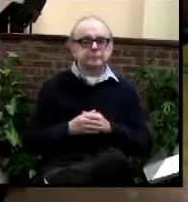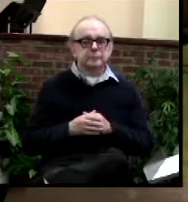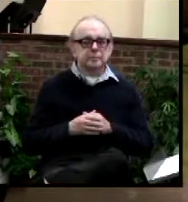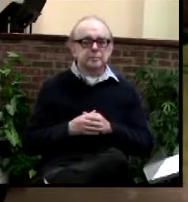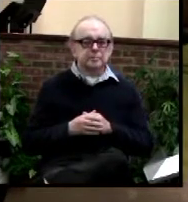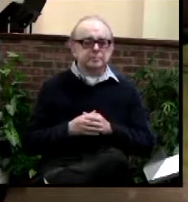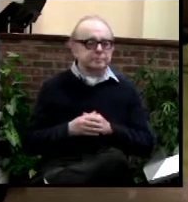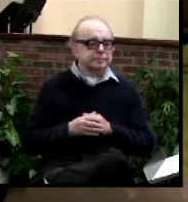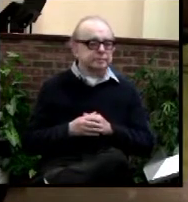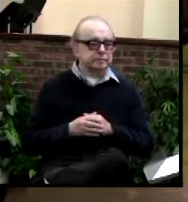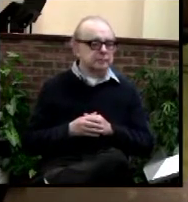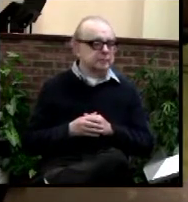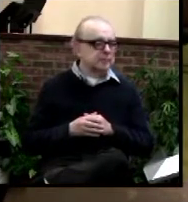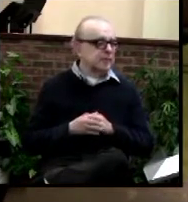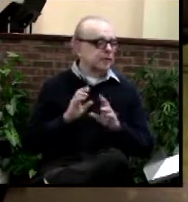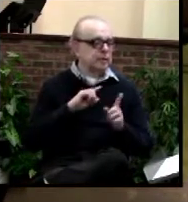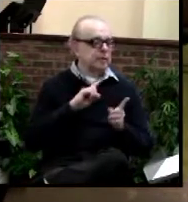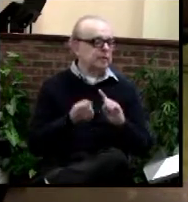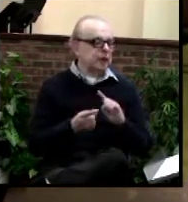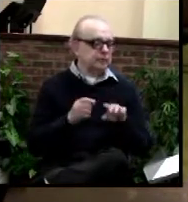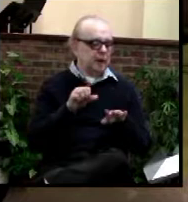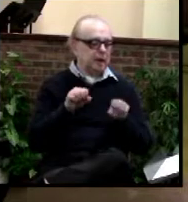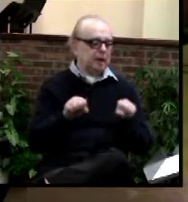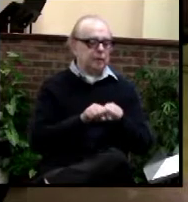I should have changed my shoes while I was back there too, because I still look weird.